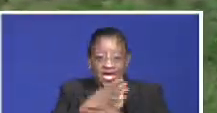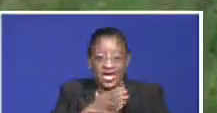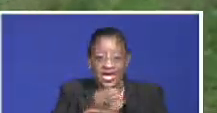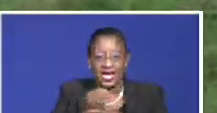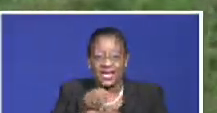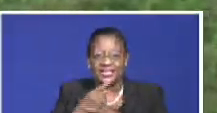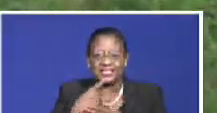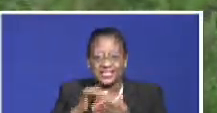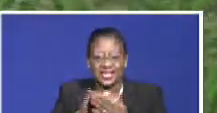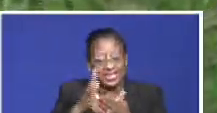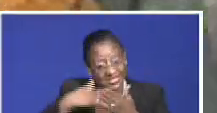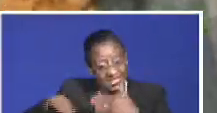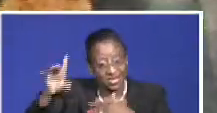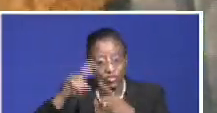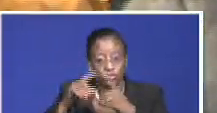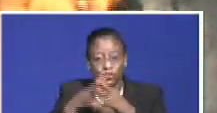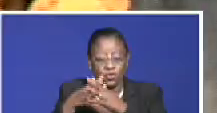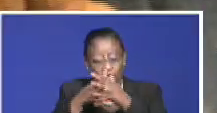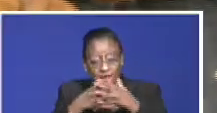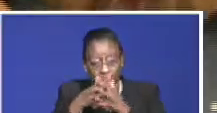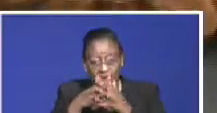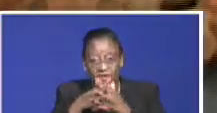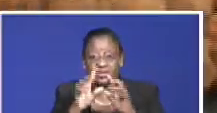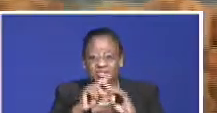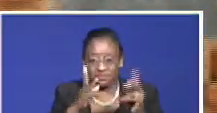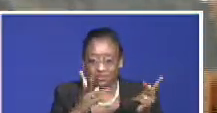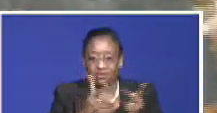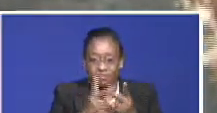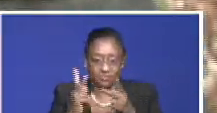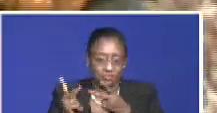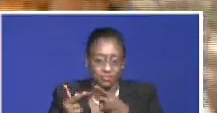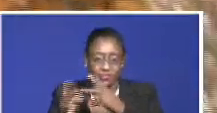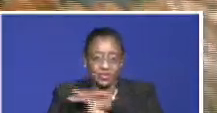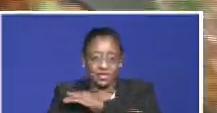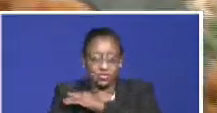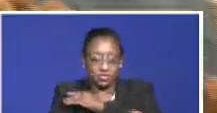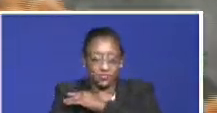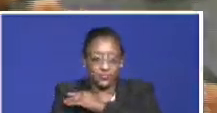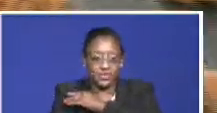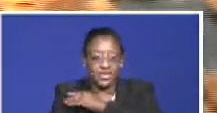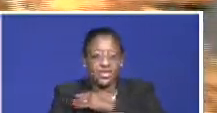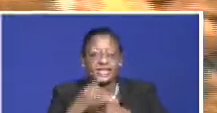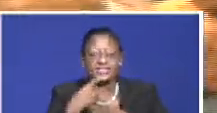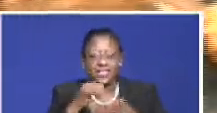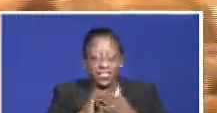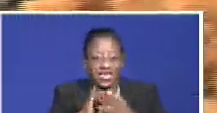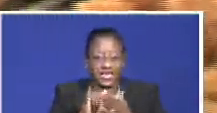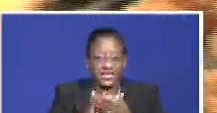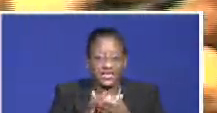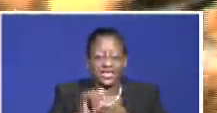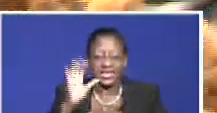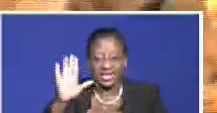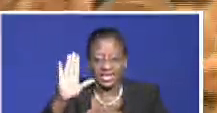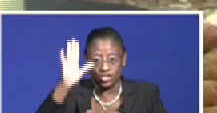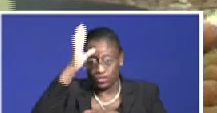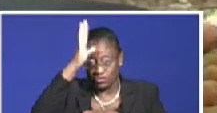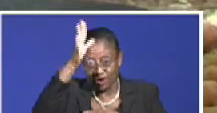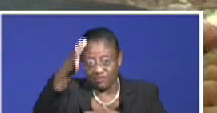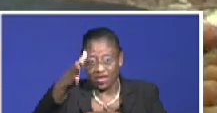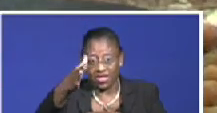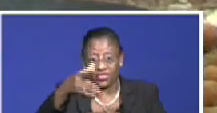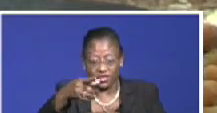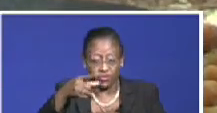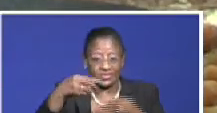United States and the European markets. He says sponging runs in the family as his great-grandfather was a sponge boat captain years back. There are